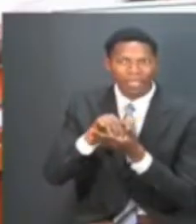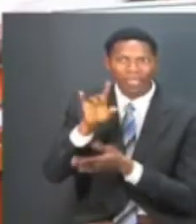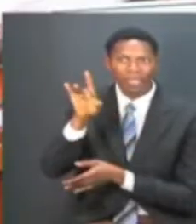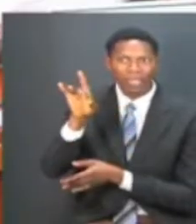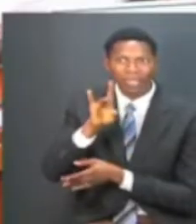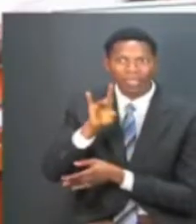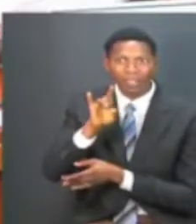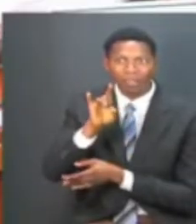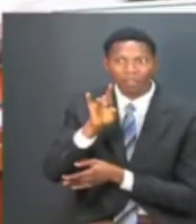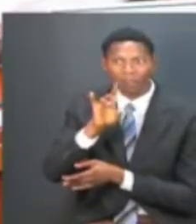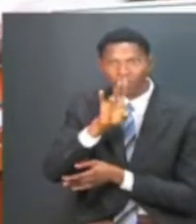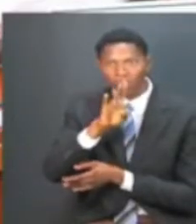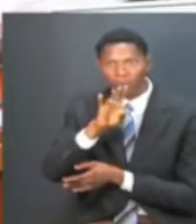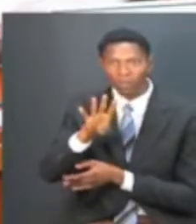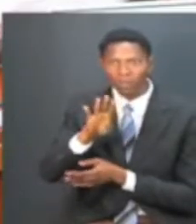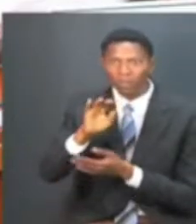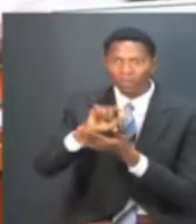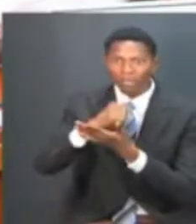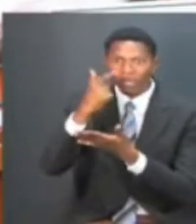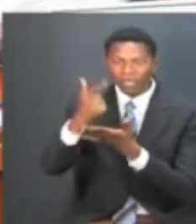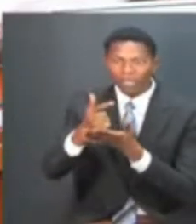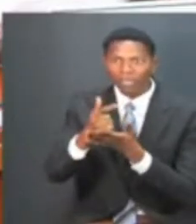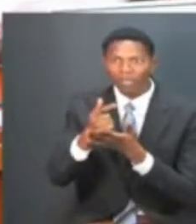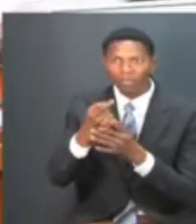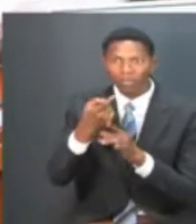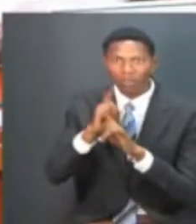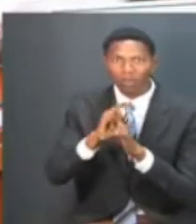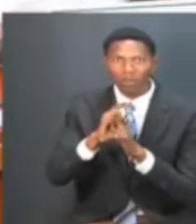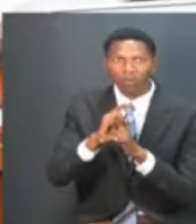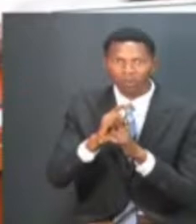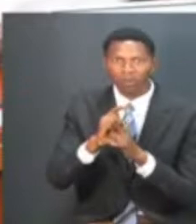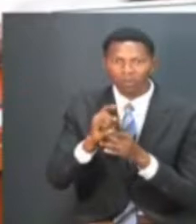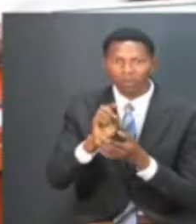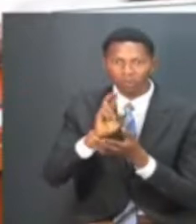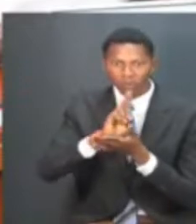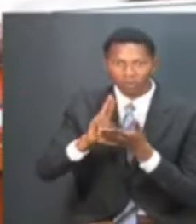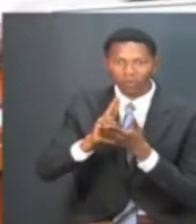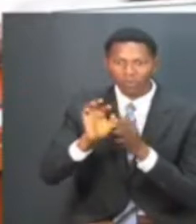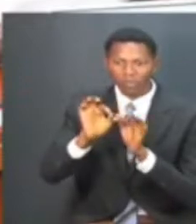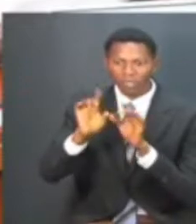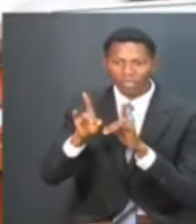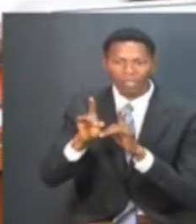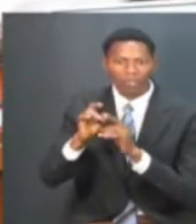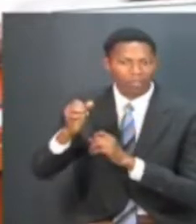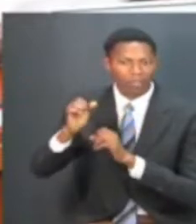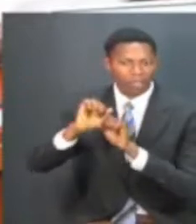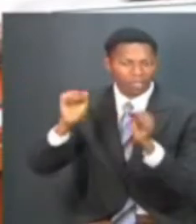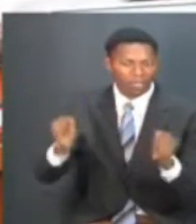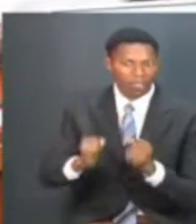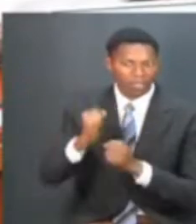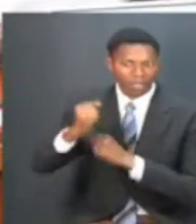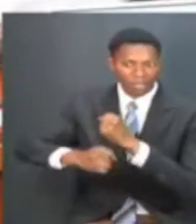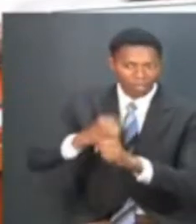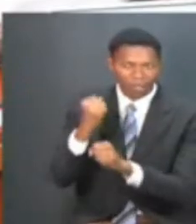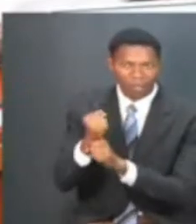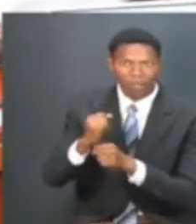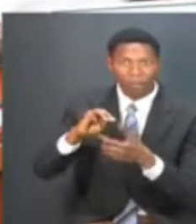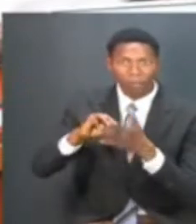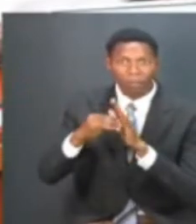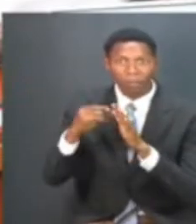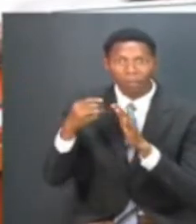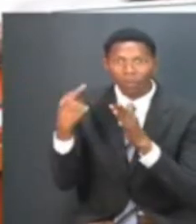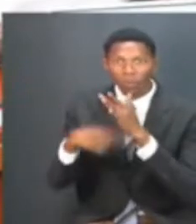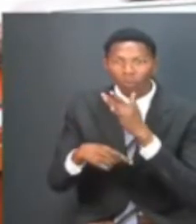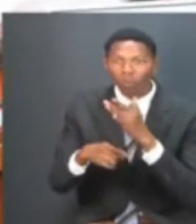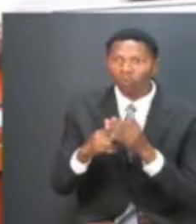109,874 graduate from the university education system annually. What it means is that only